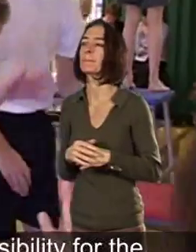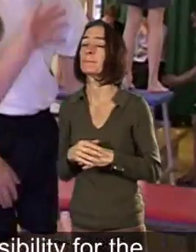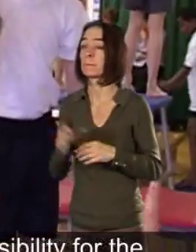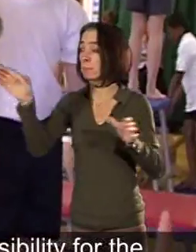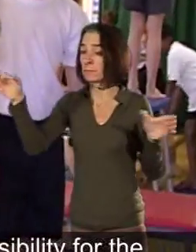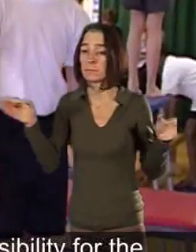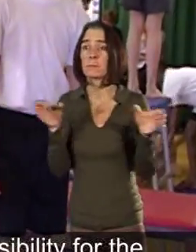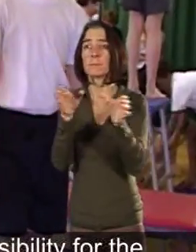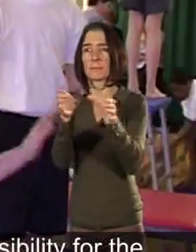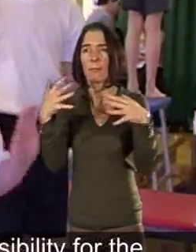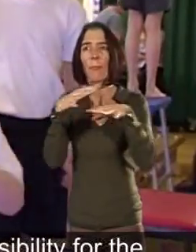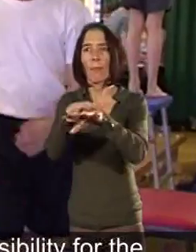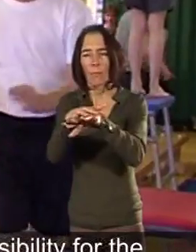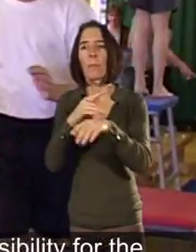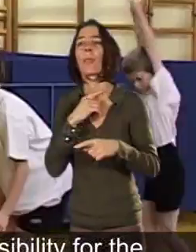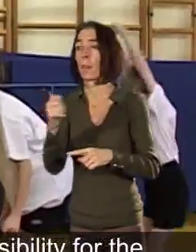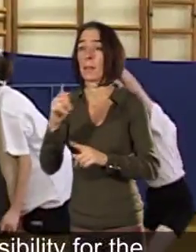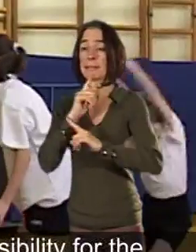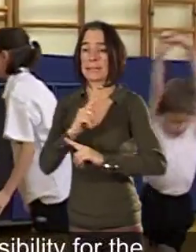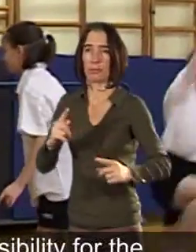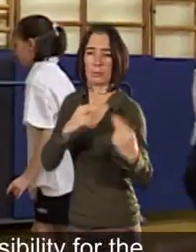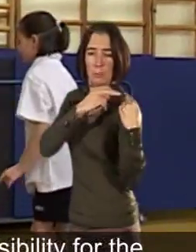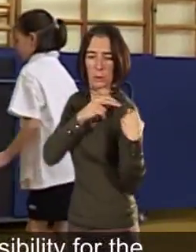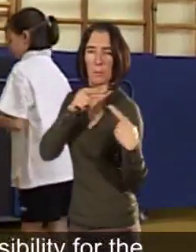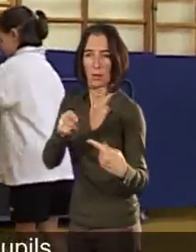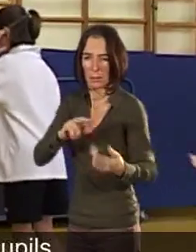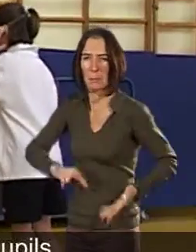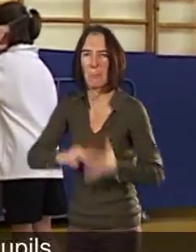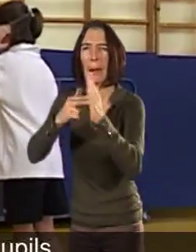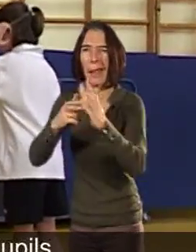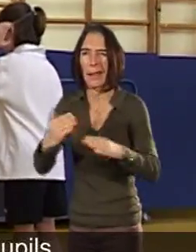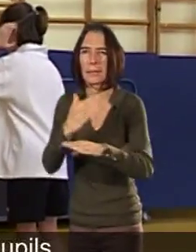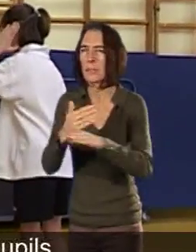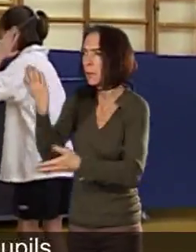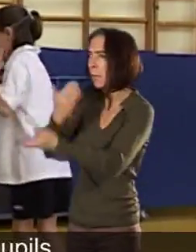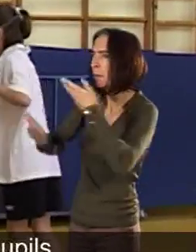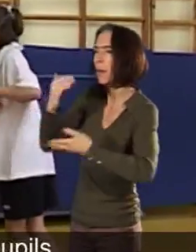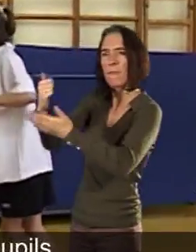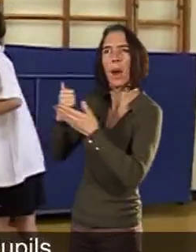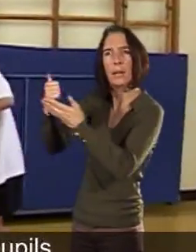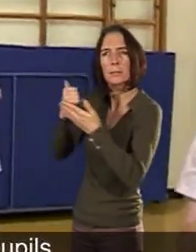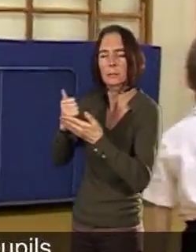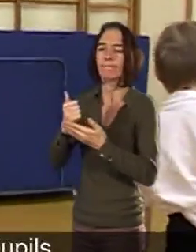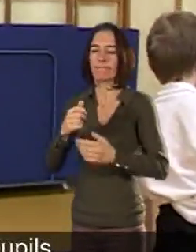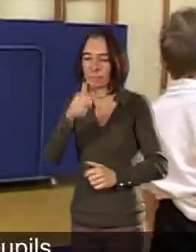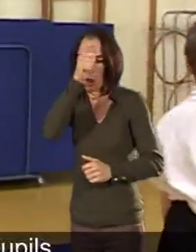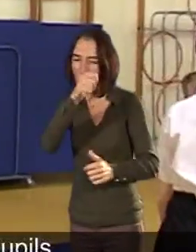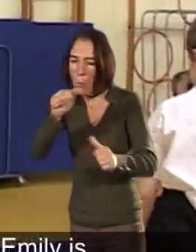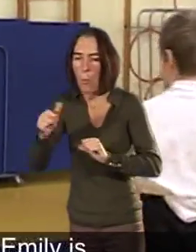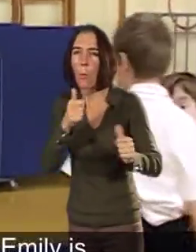The Coatford teacher takes responsibility for the class and has planned activities with advice from Grangewood staff so that all pupils can take